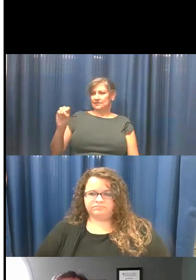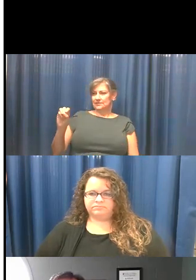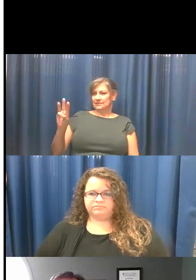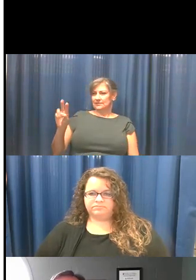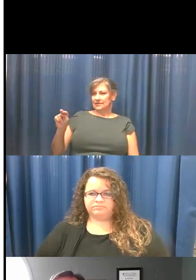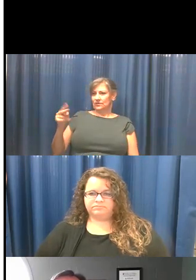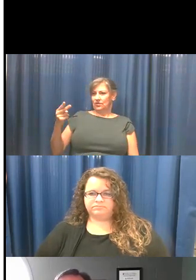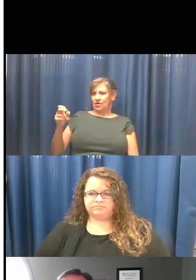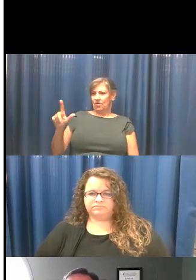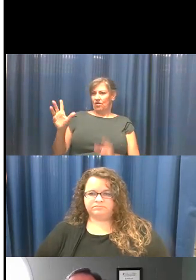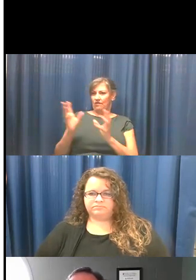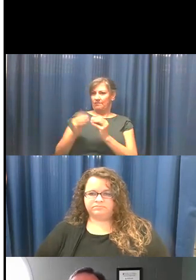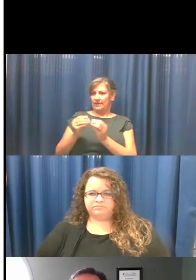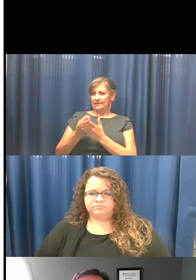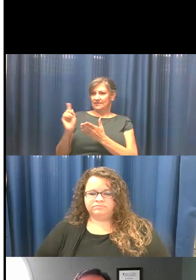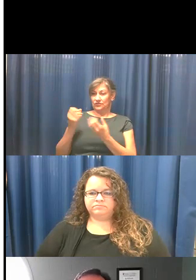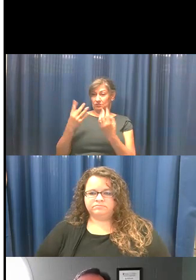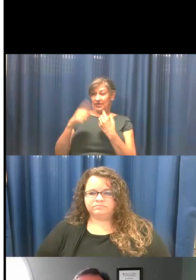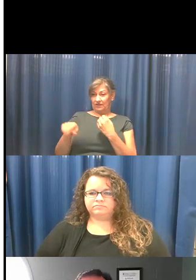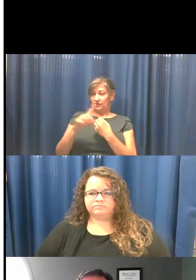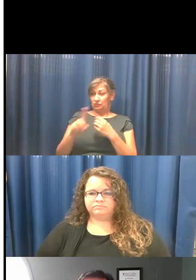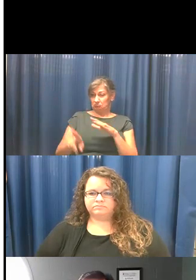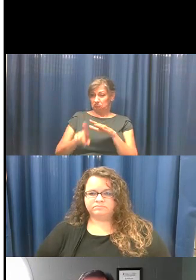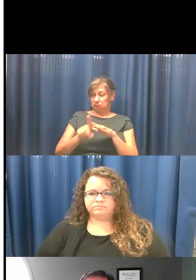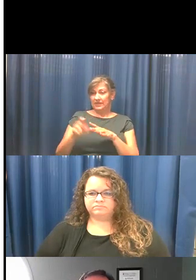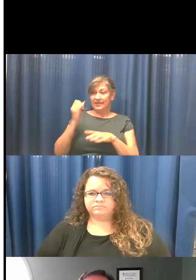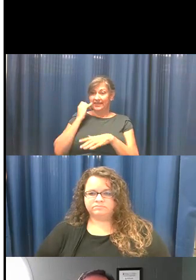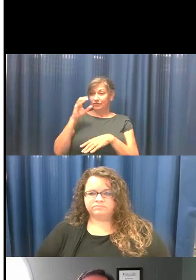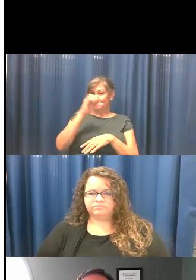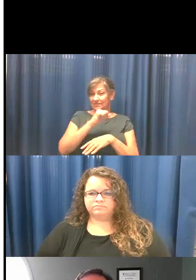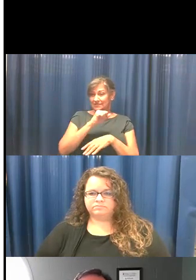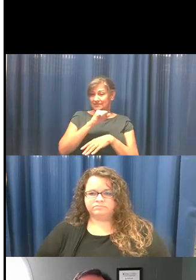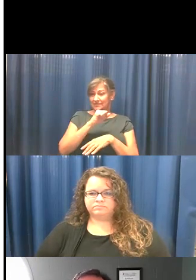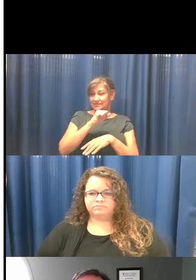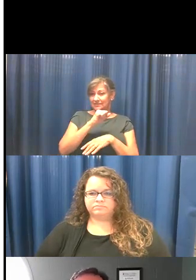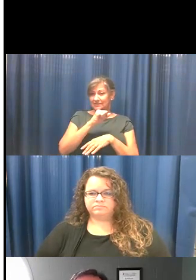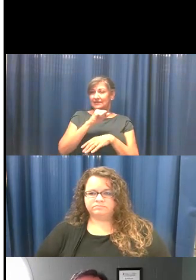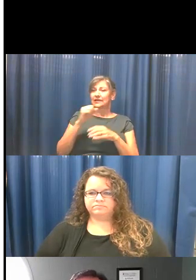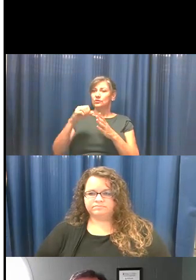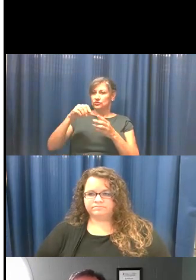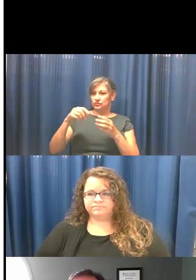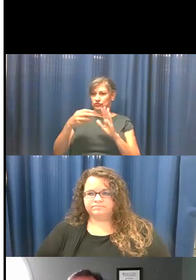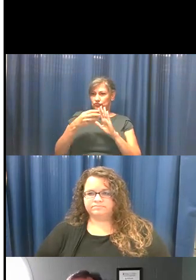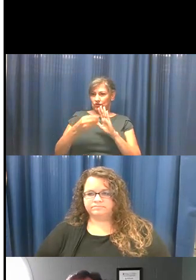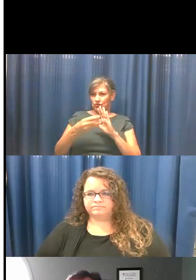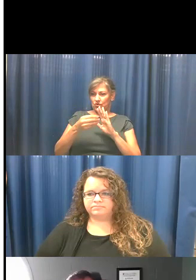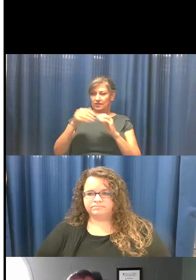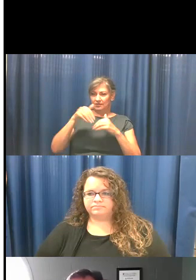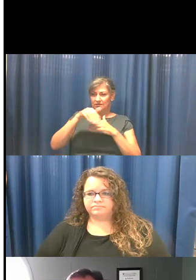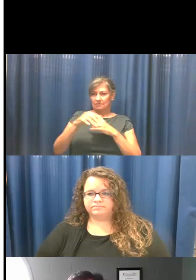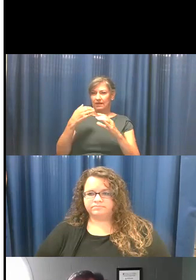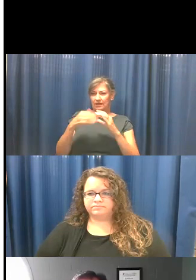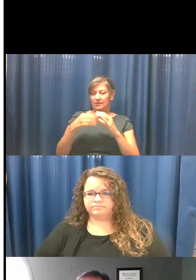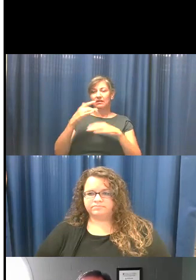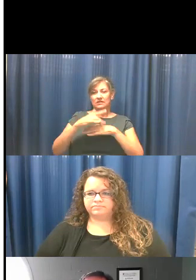week, and many of you were there. If you missed that, we did record it, and it was sent out by email and is available. So